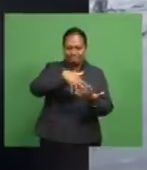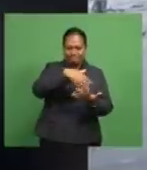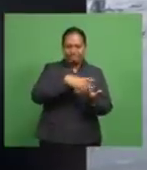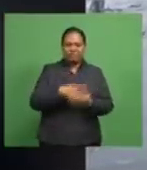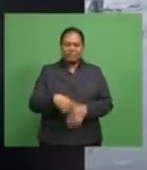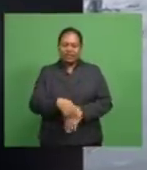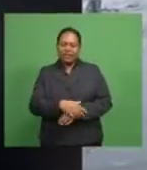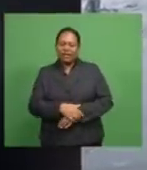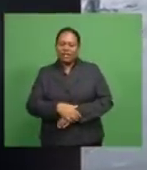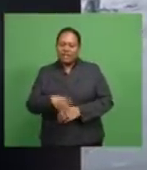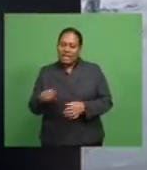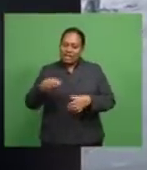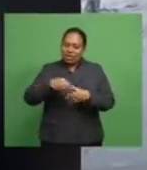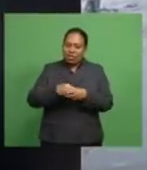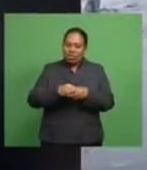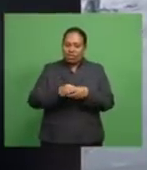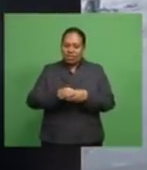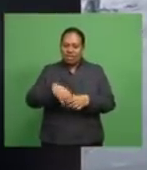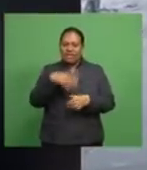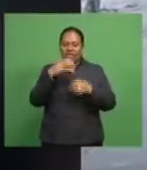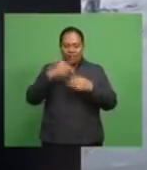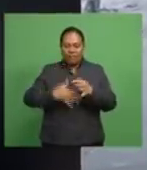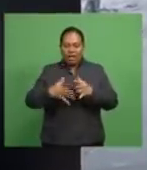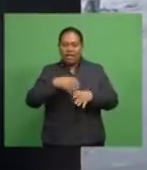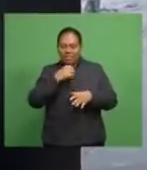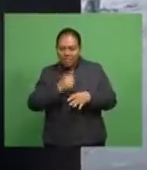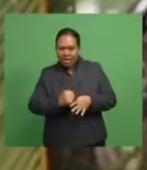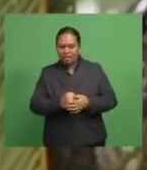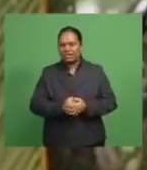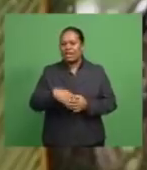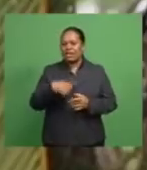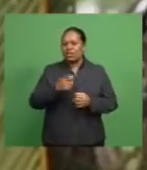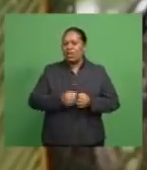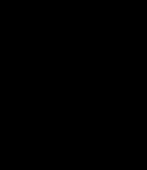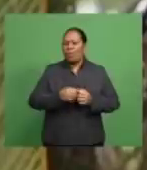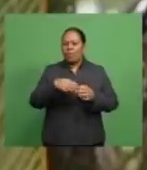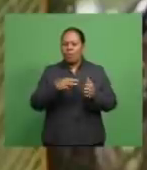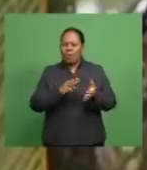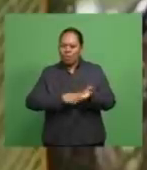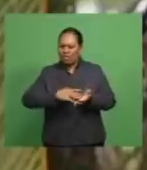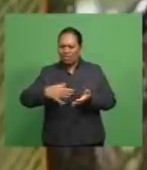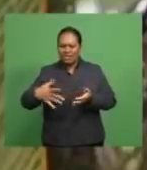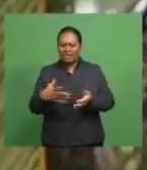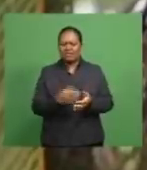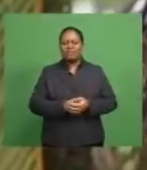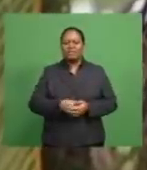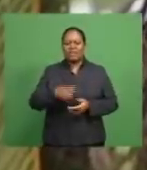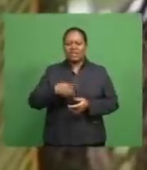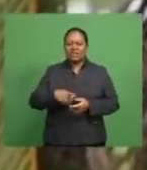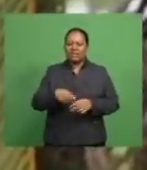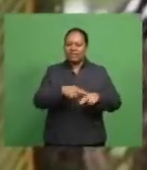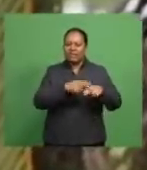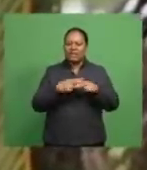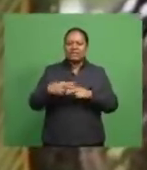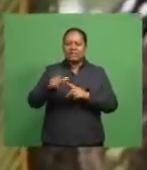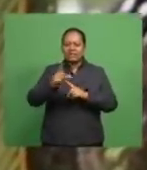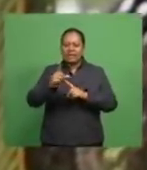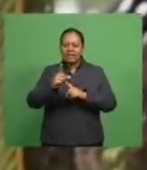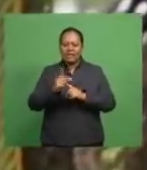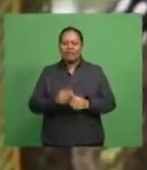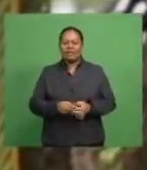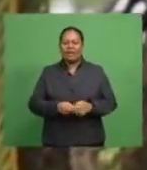efforts. They include firefighter and flying Fijians loose forward Mosese Voka, able seaman and Fiji Sevens captain